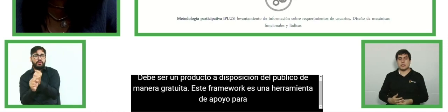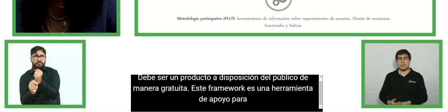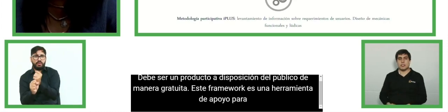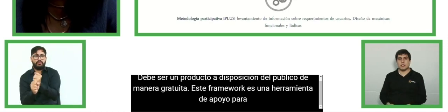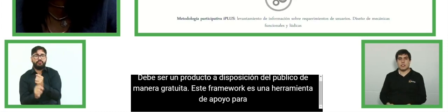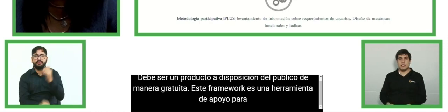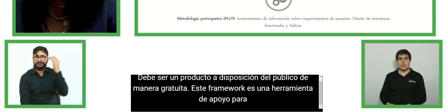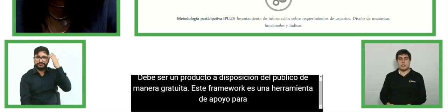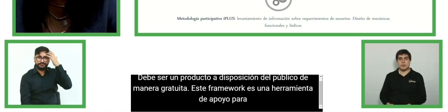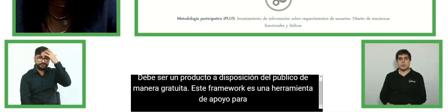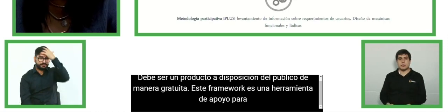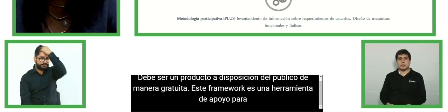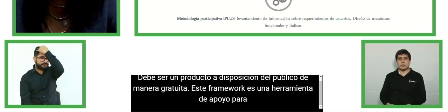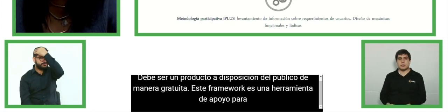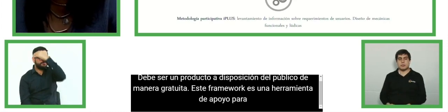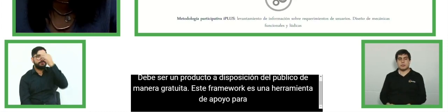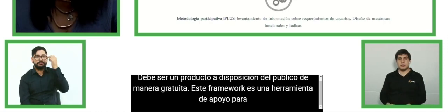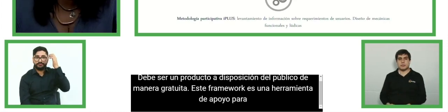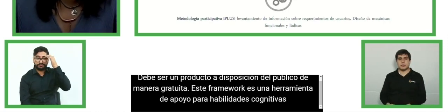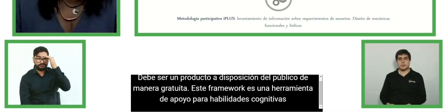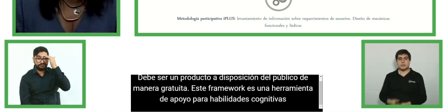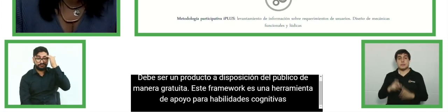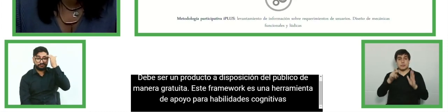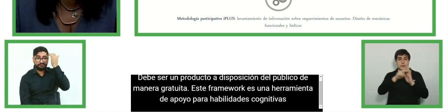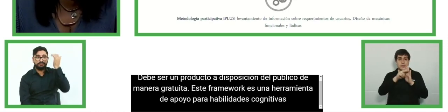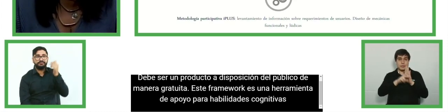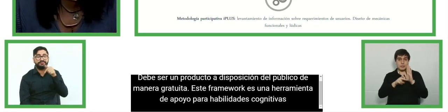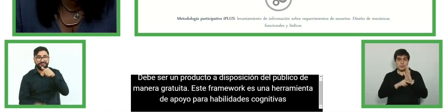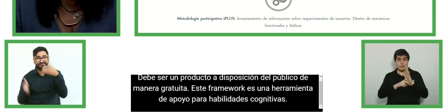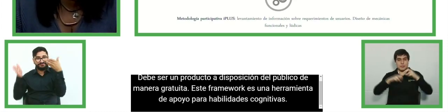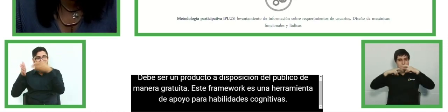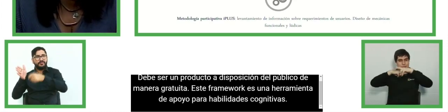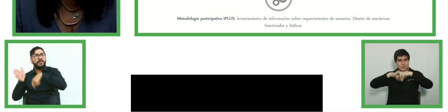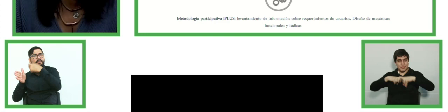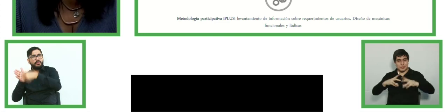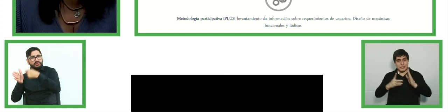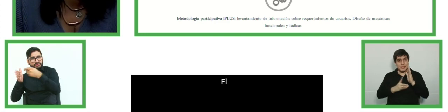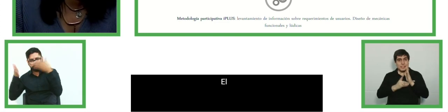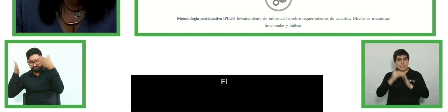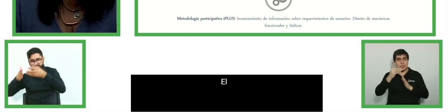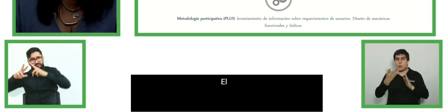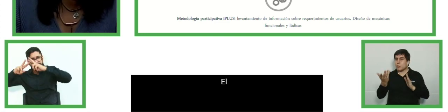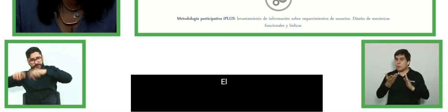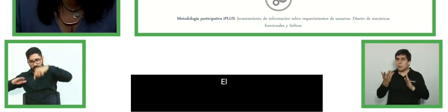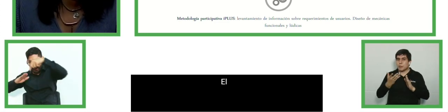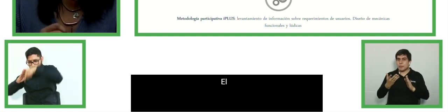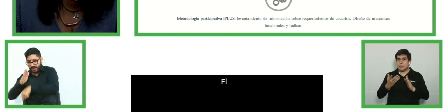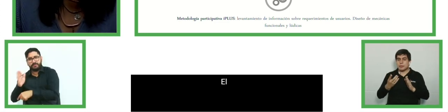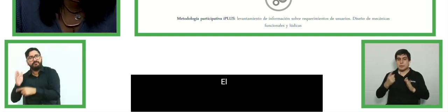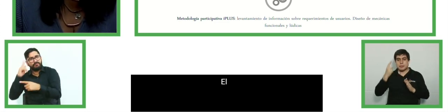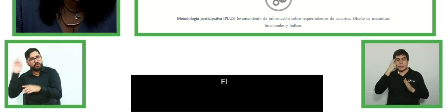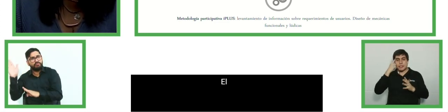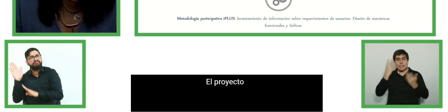The project is being carried out regarding the case study